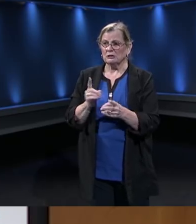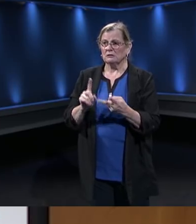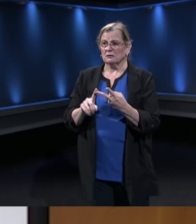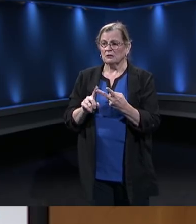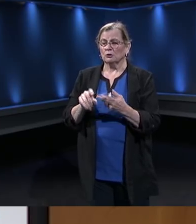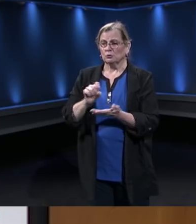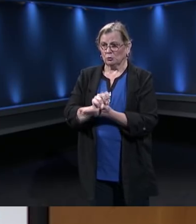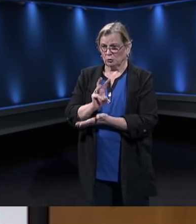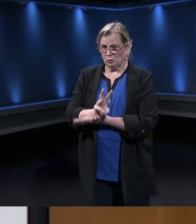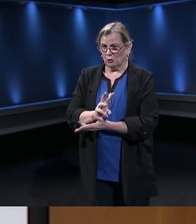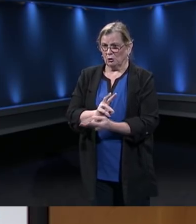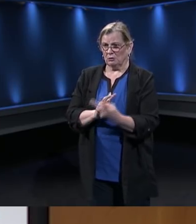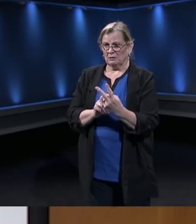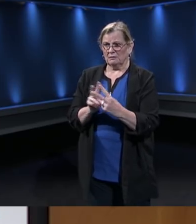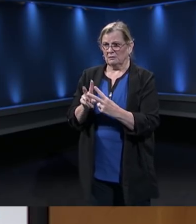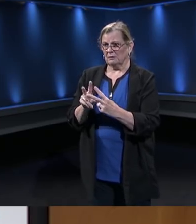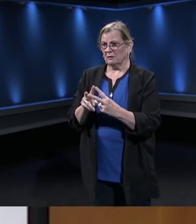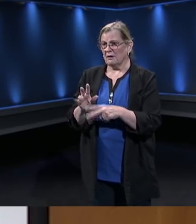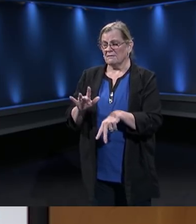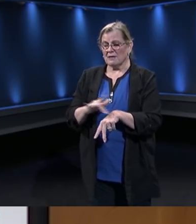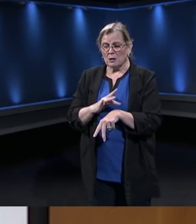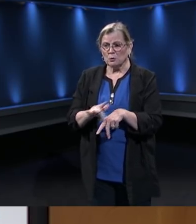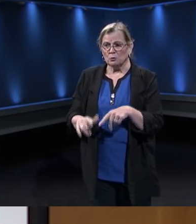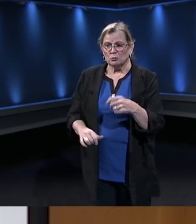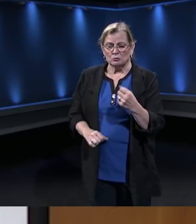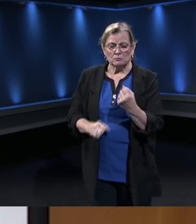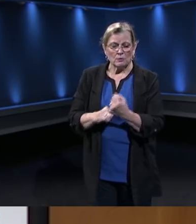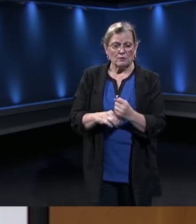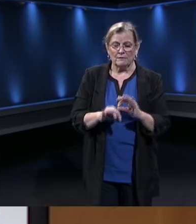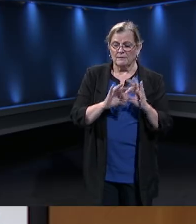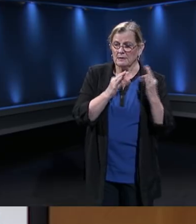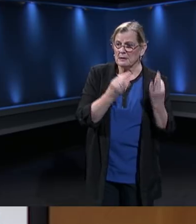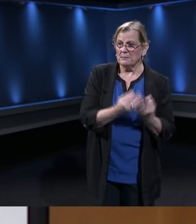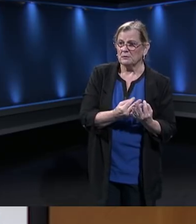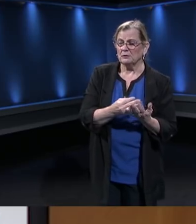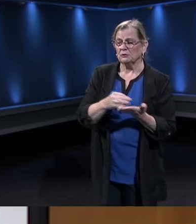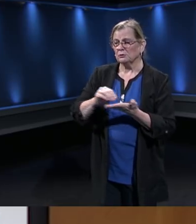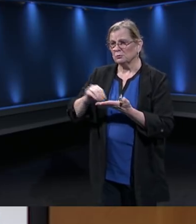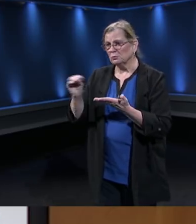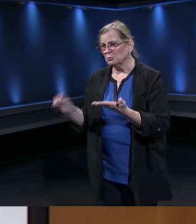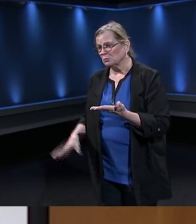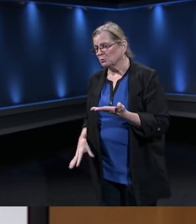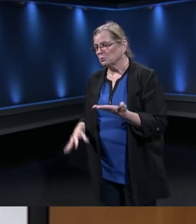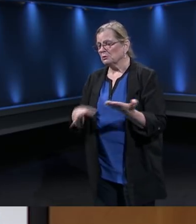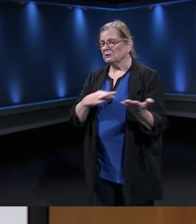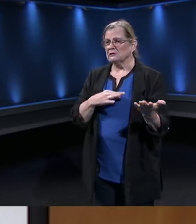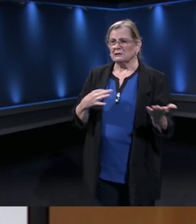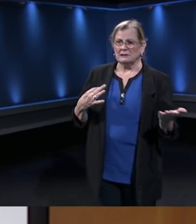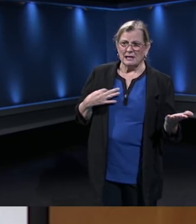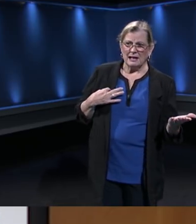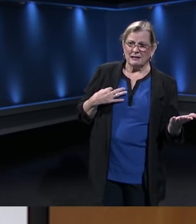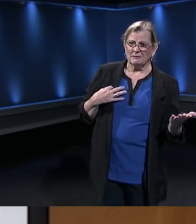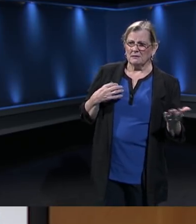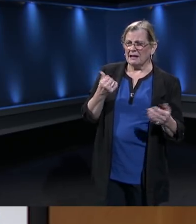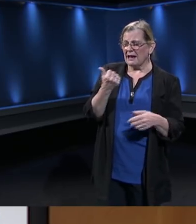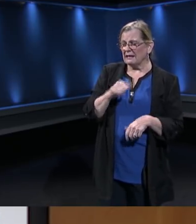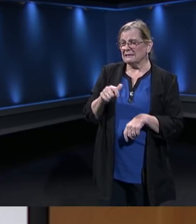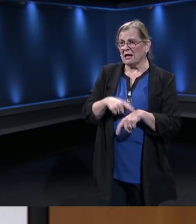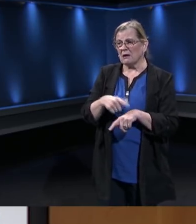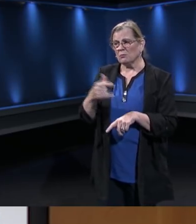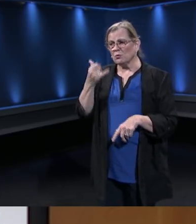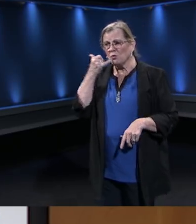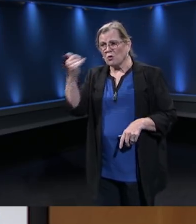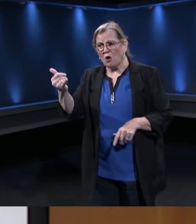to support families, to support students, and we are just a phone call away. The services that were available to them